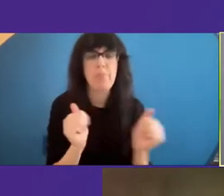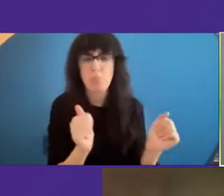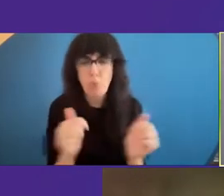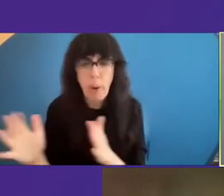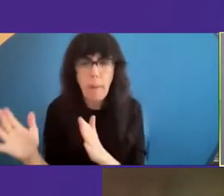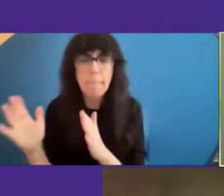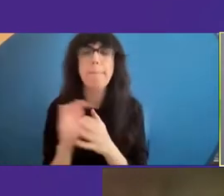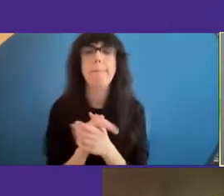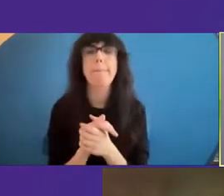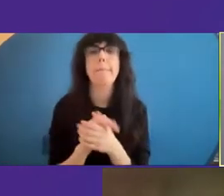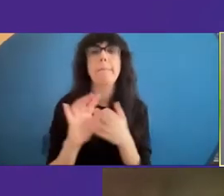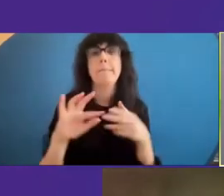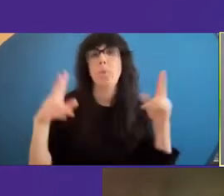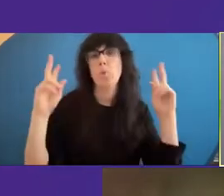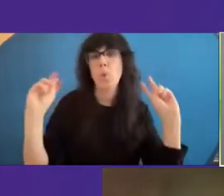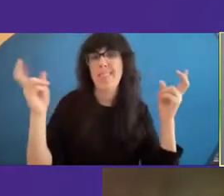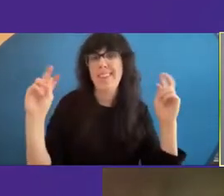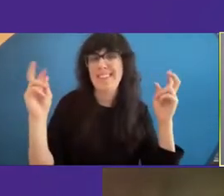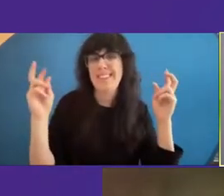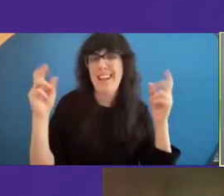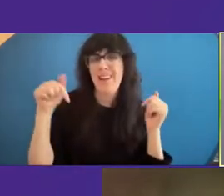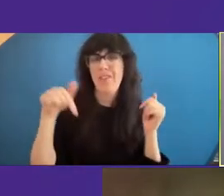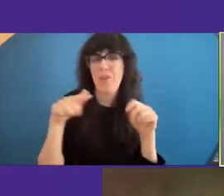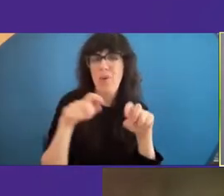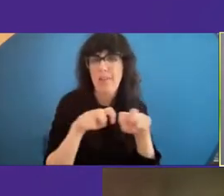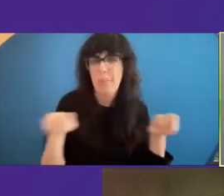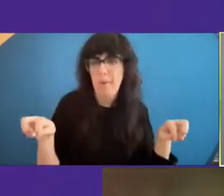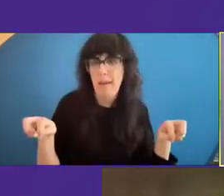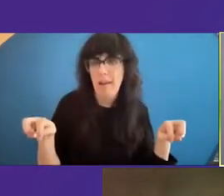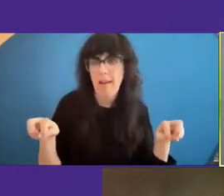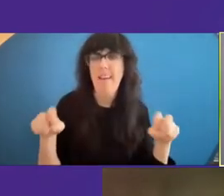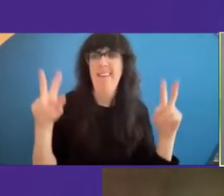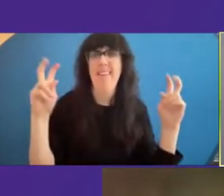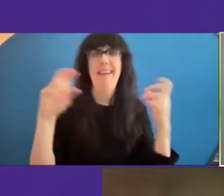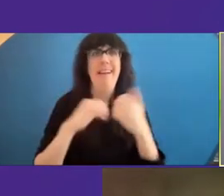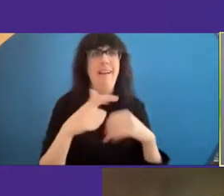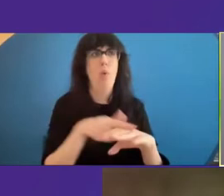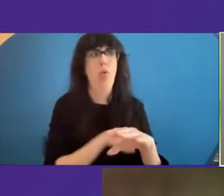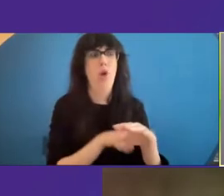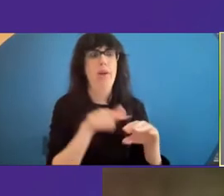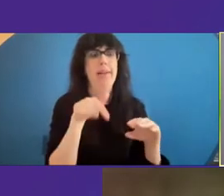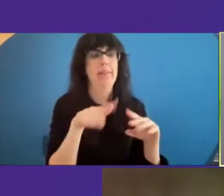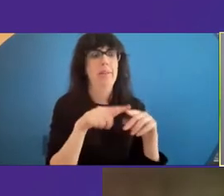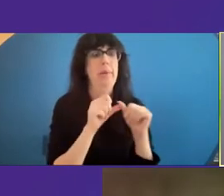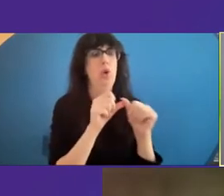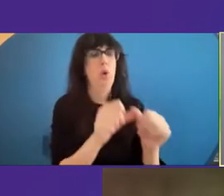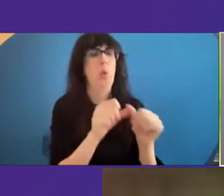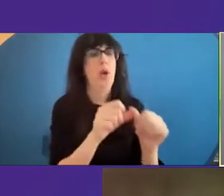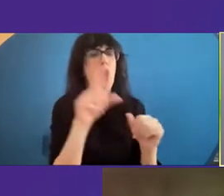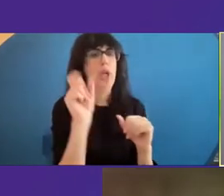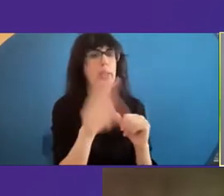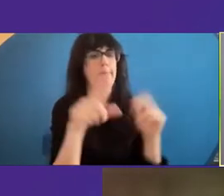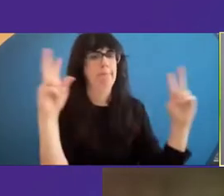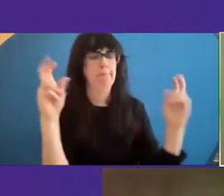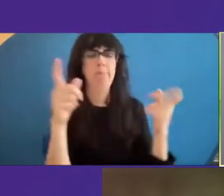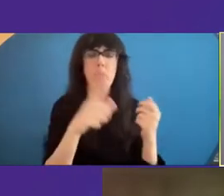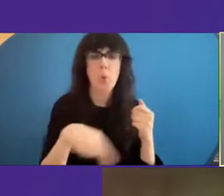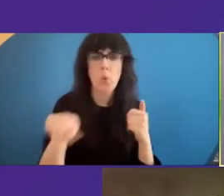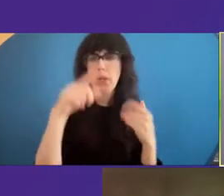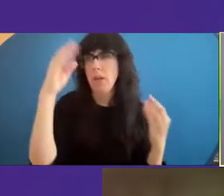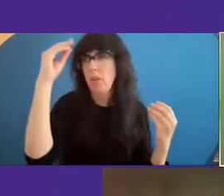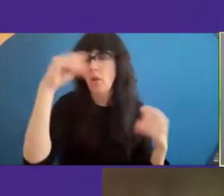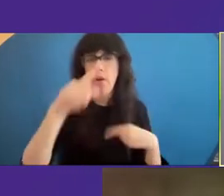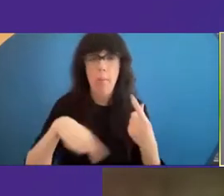So the title or preface line for this panel, How Long Has This Been Going On, had us thinking about